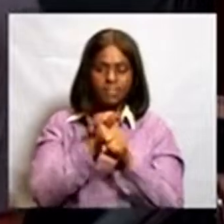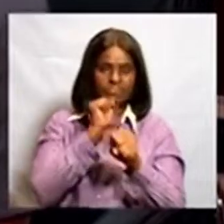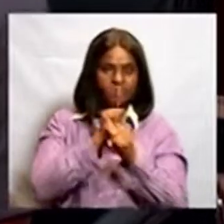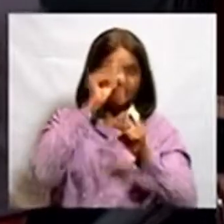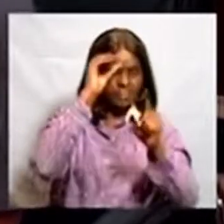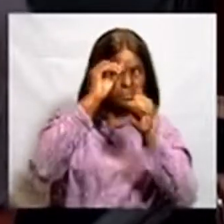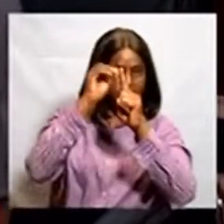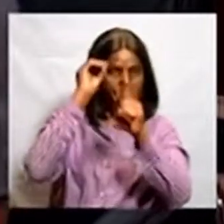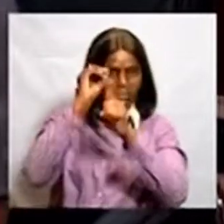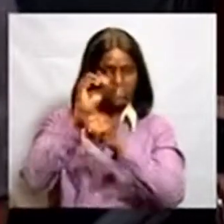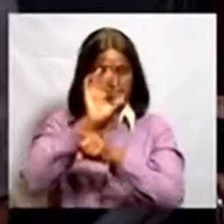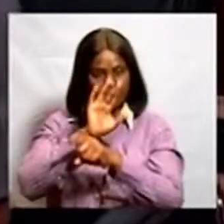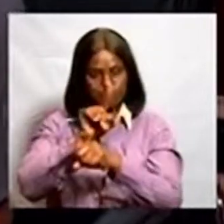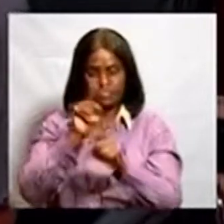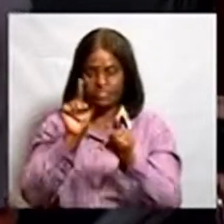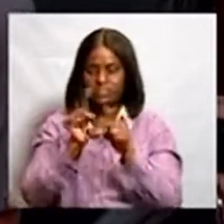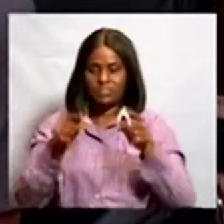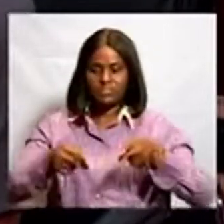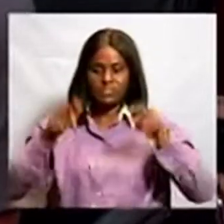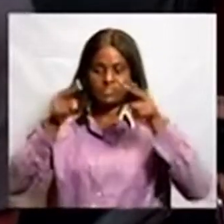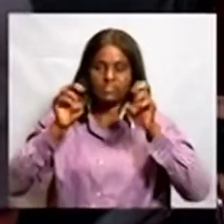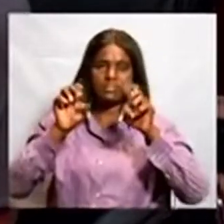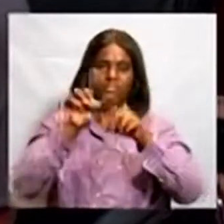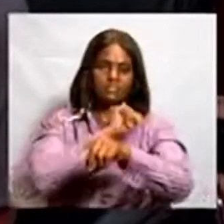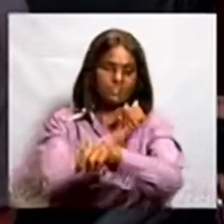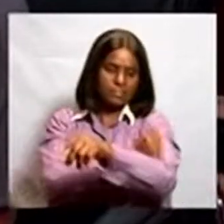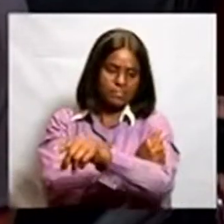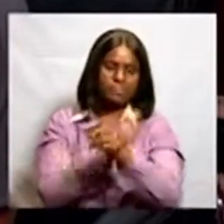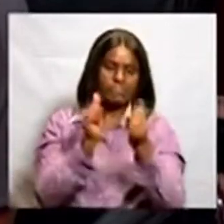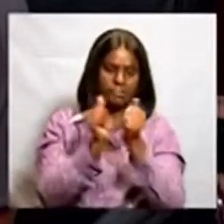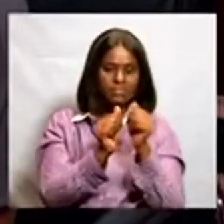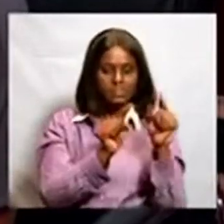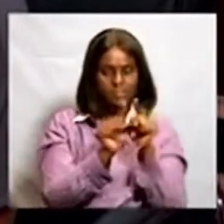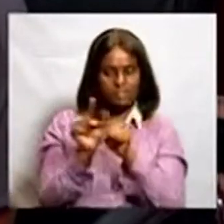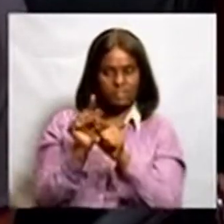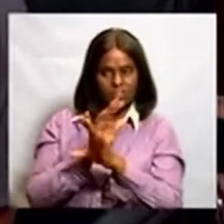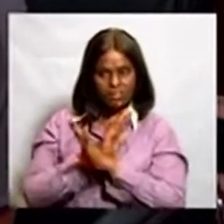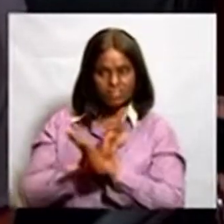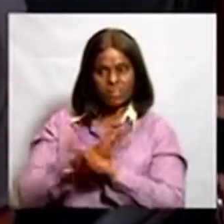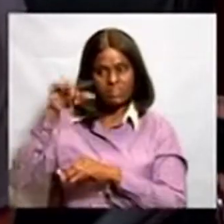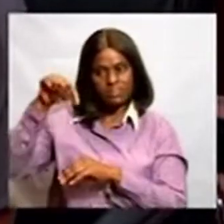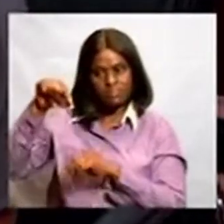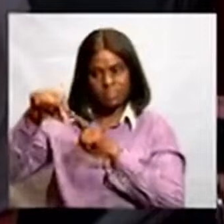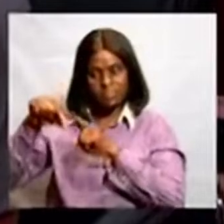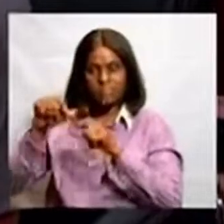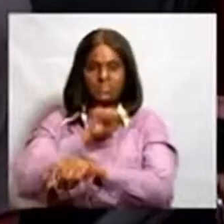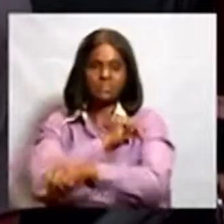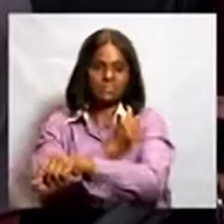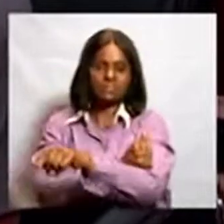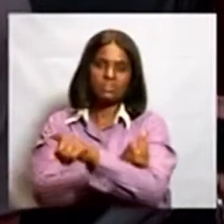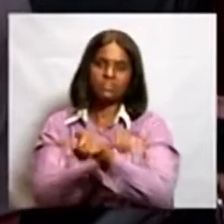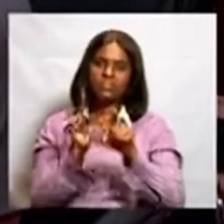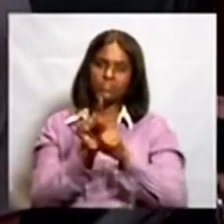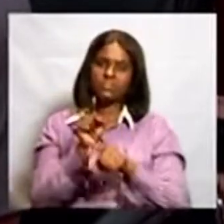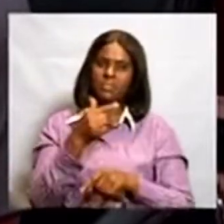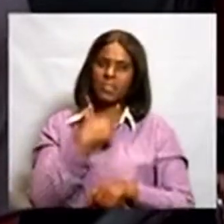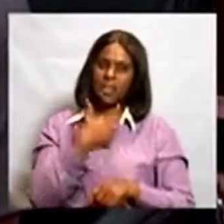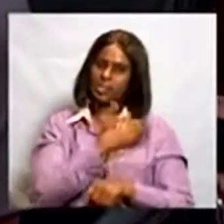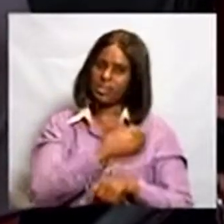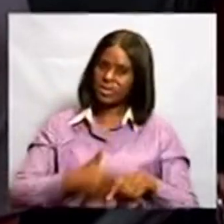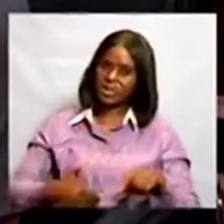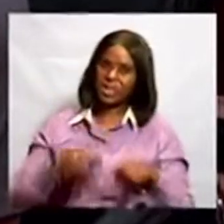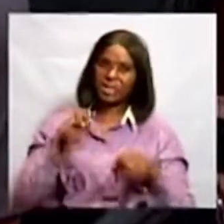objectives of our education authority and also Zambia Qualifications Authority. That is serious